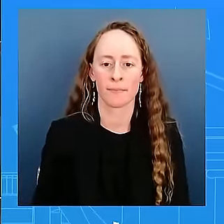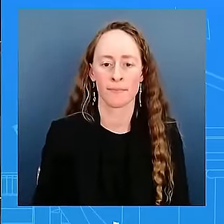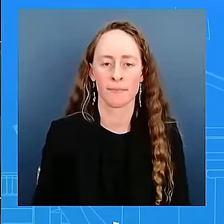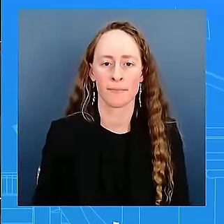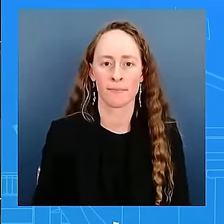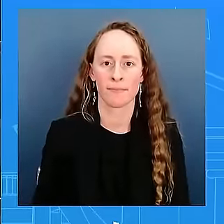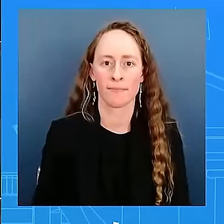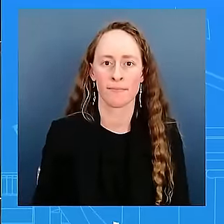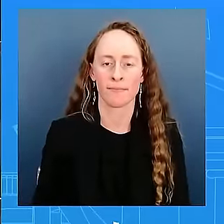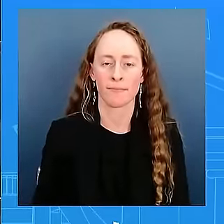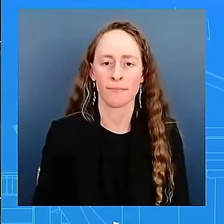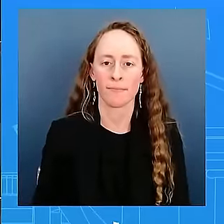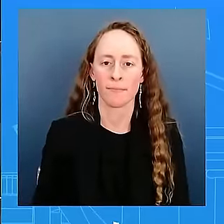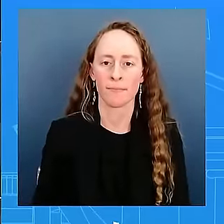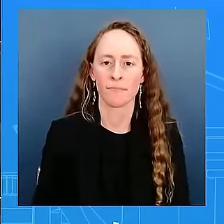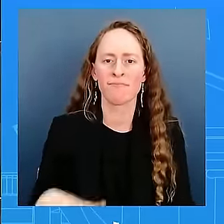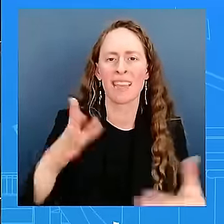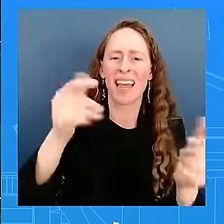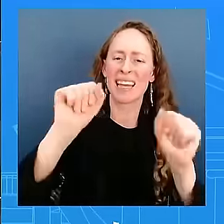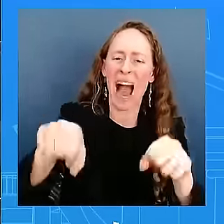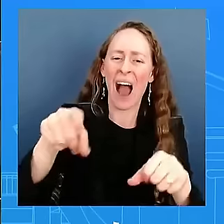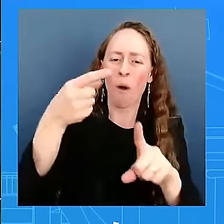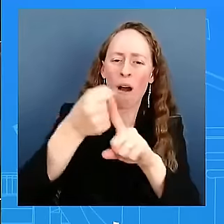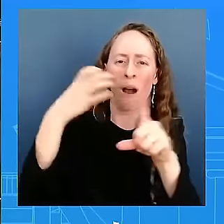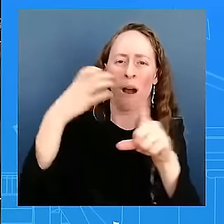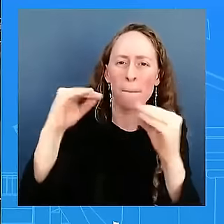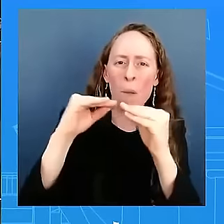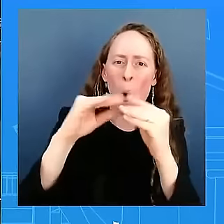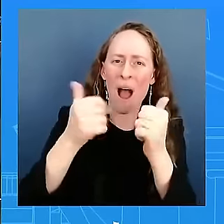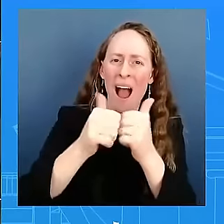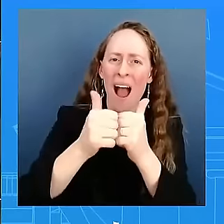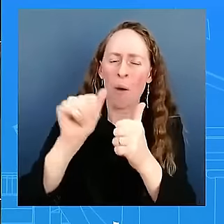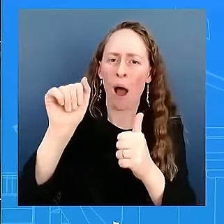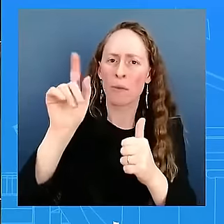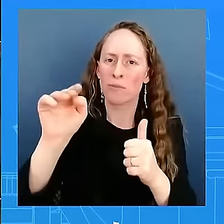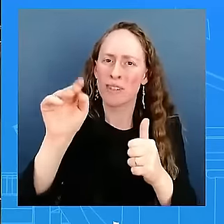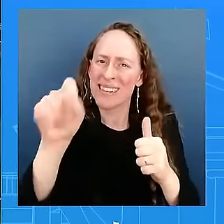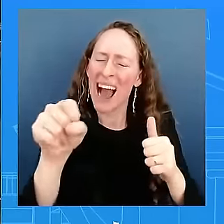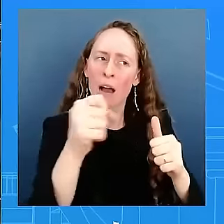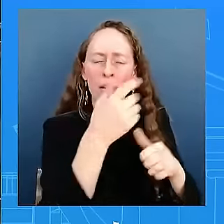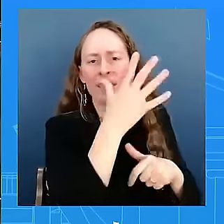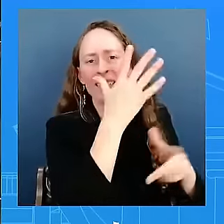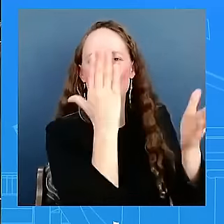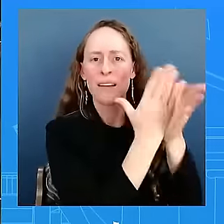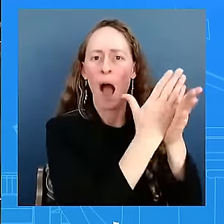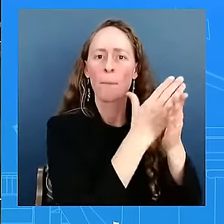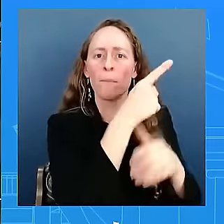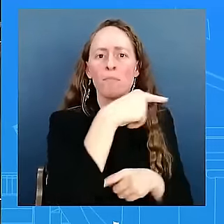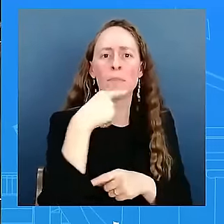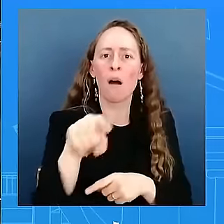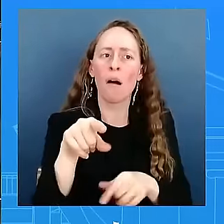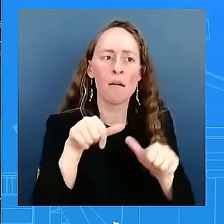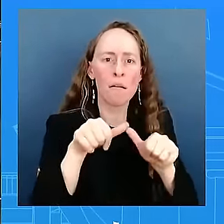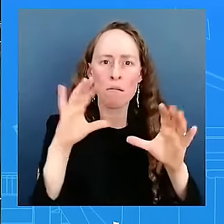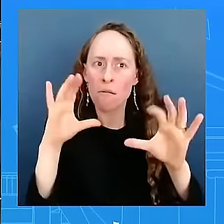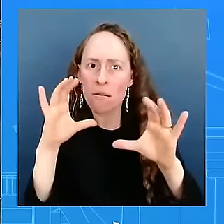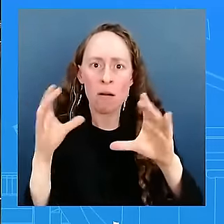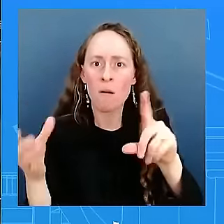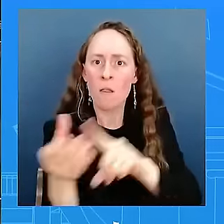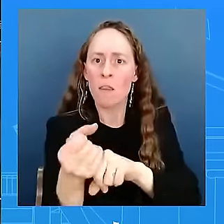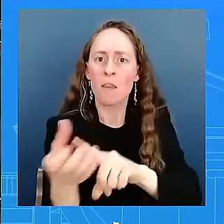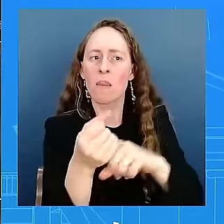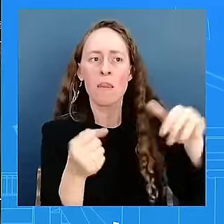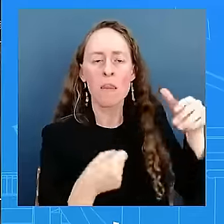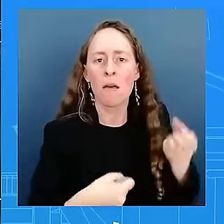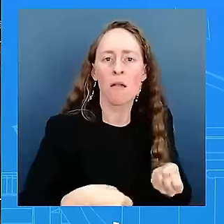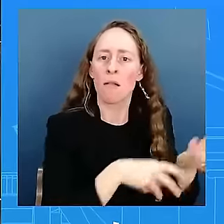doesn't incentivize more arrests of innocent Americans beyond what the president said, advising people not to go to abroad, not to go abroad in certain places, especially because